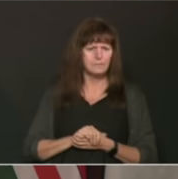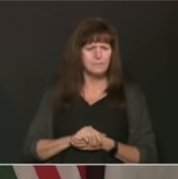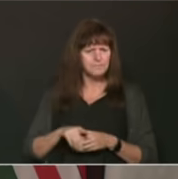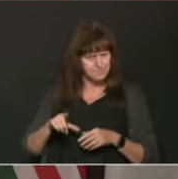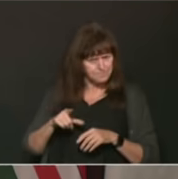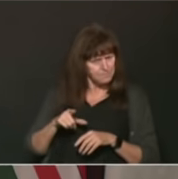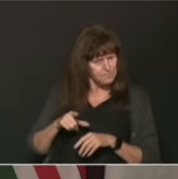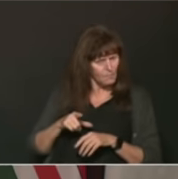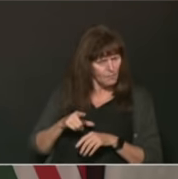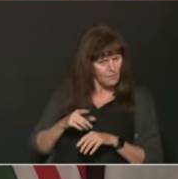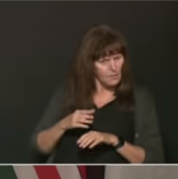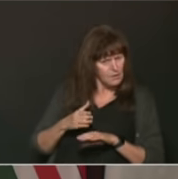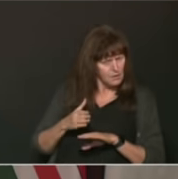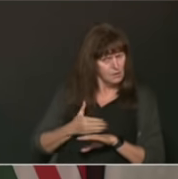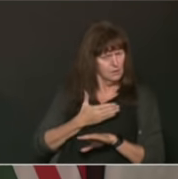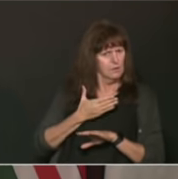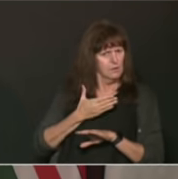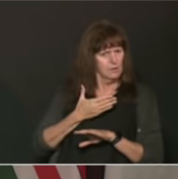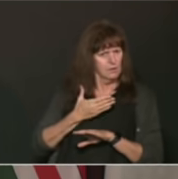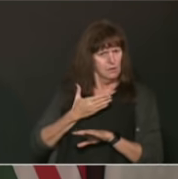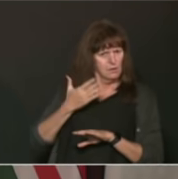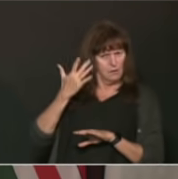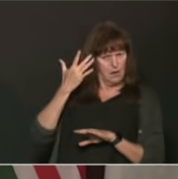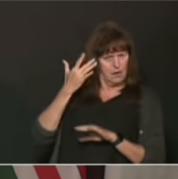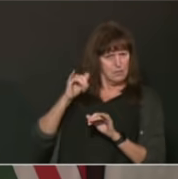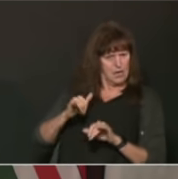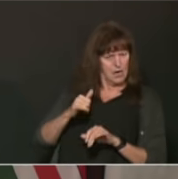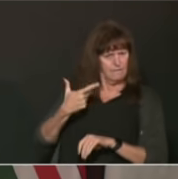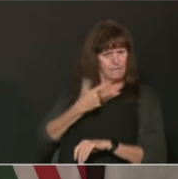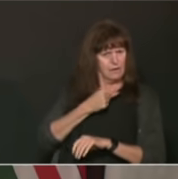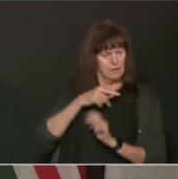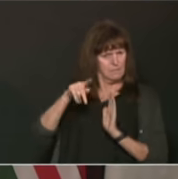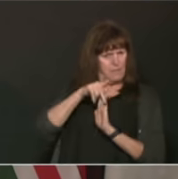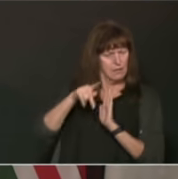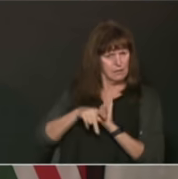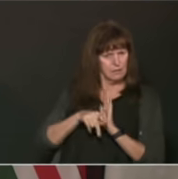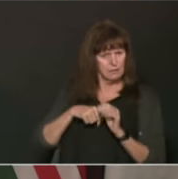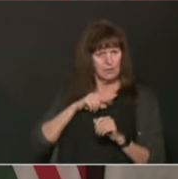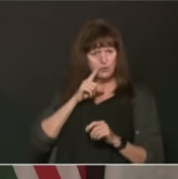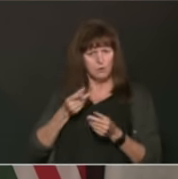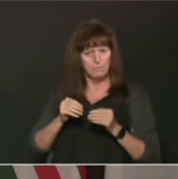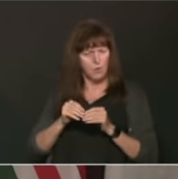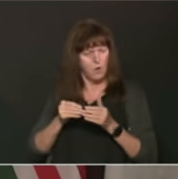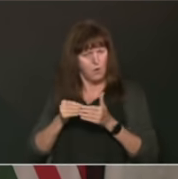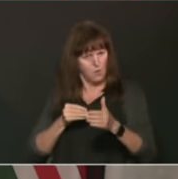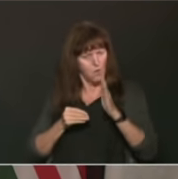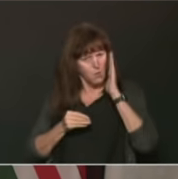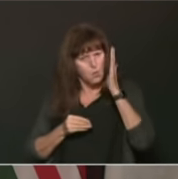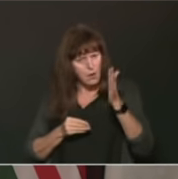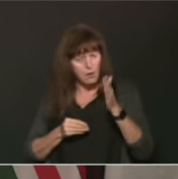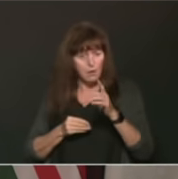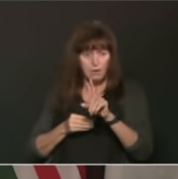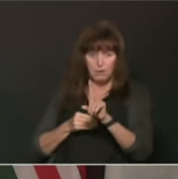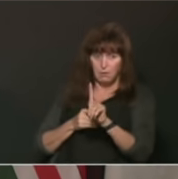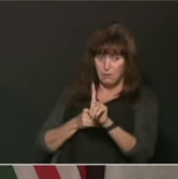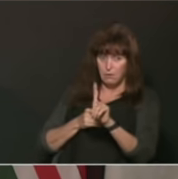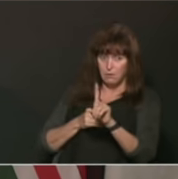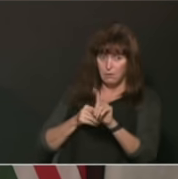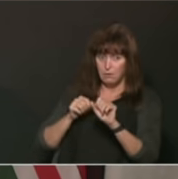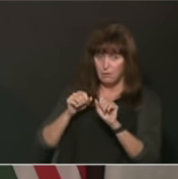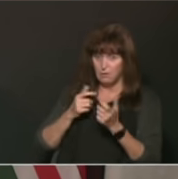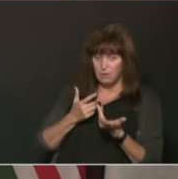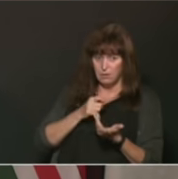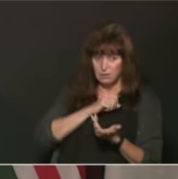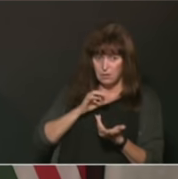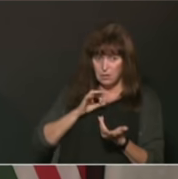see even more of that over the next few months. Are you worried about the impact that these staffing shortages could have in the middle of a pandemic?